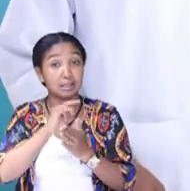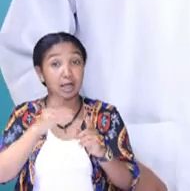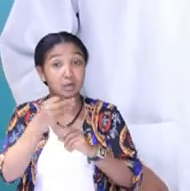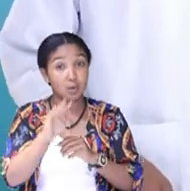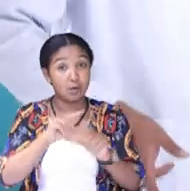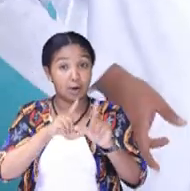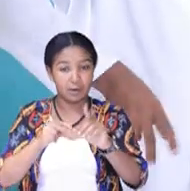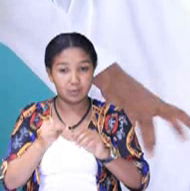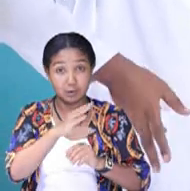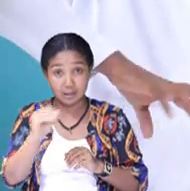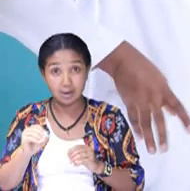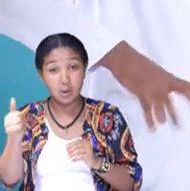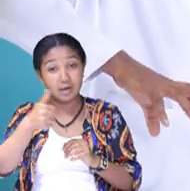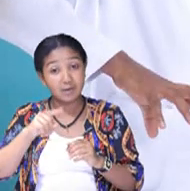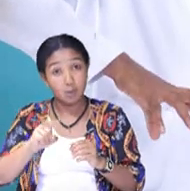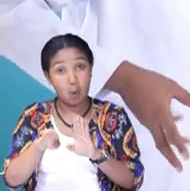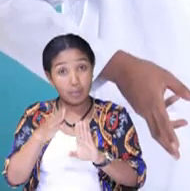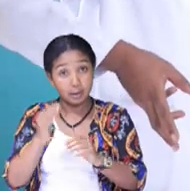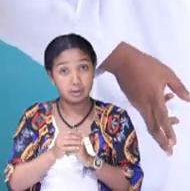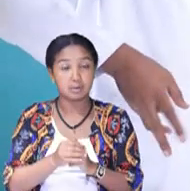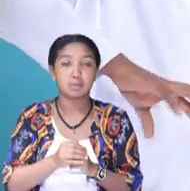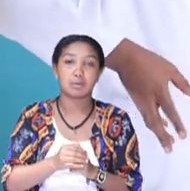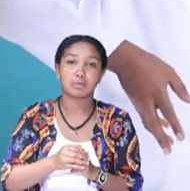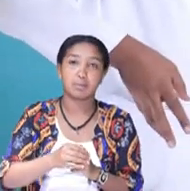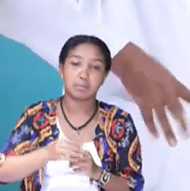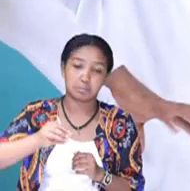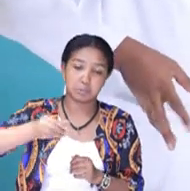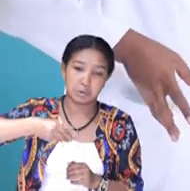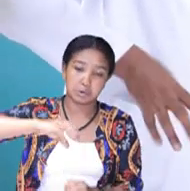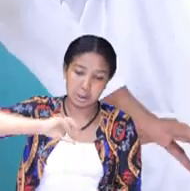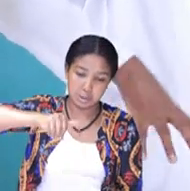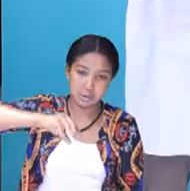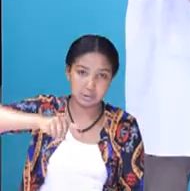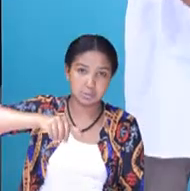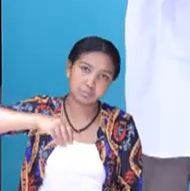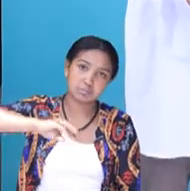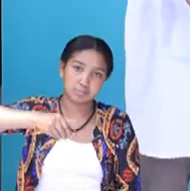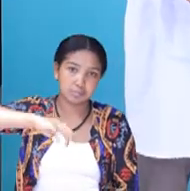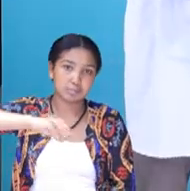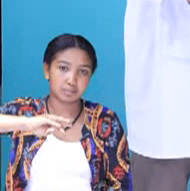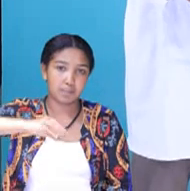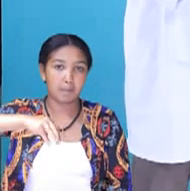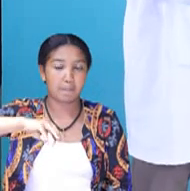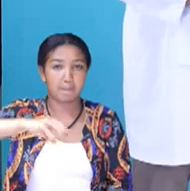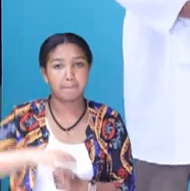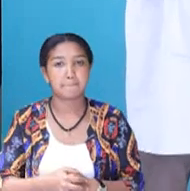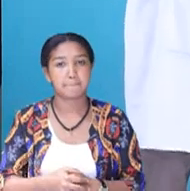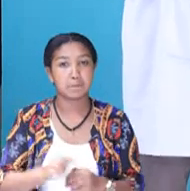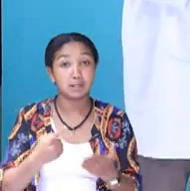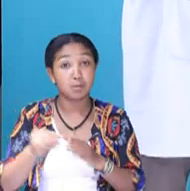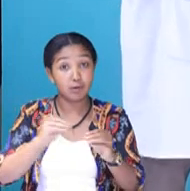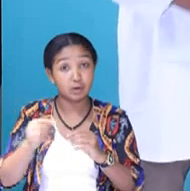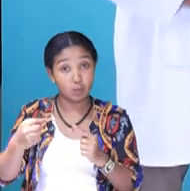the direction of angular velocity. Whenever you open, or whenever you turn it counterclockwise or anti-clockwise,